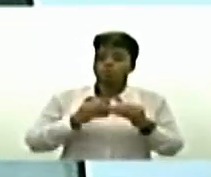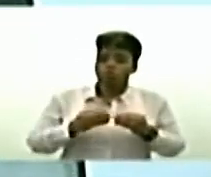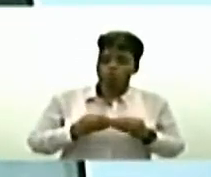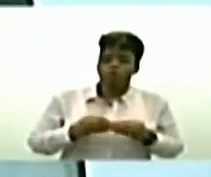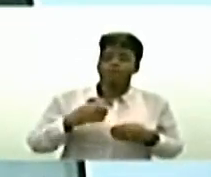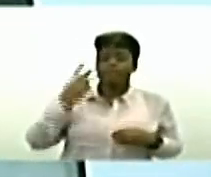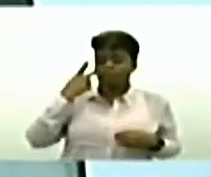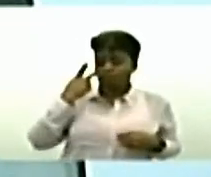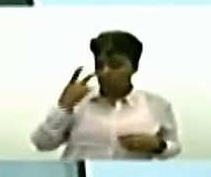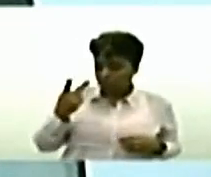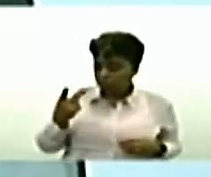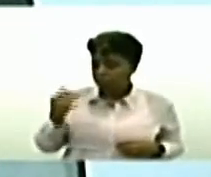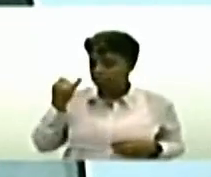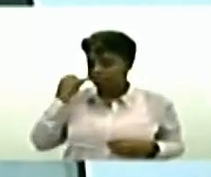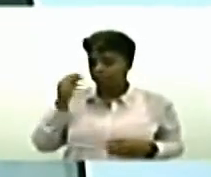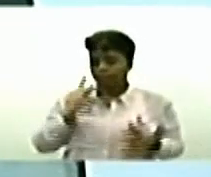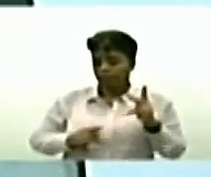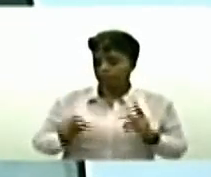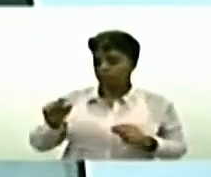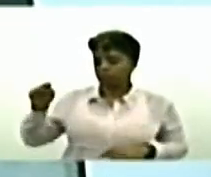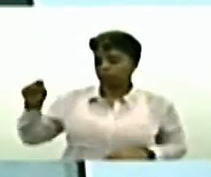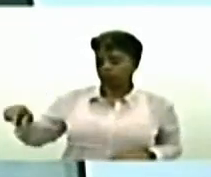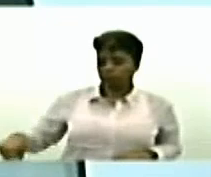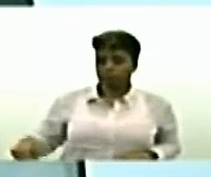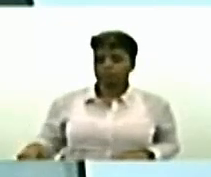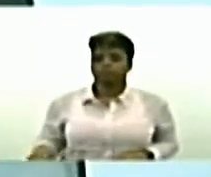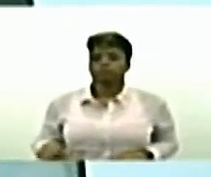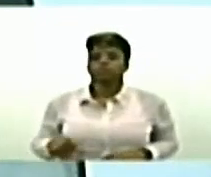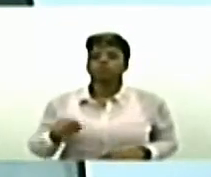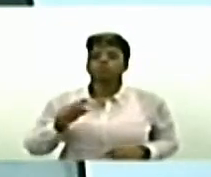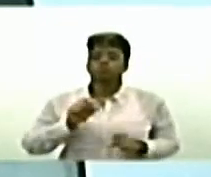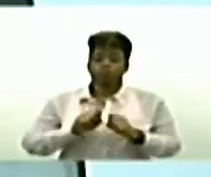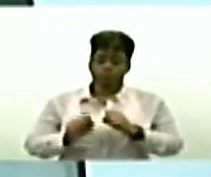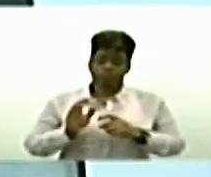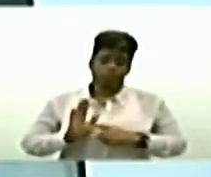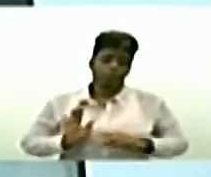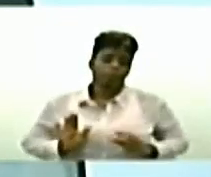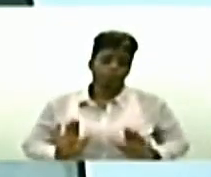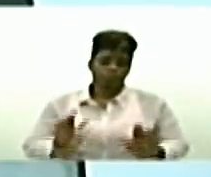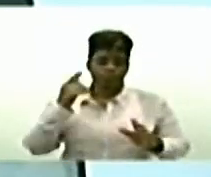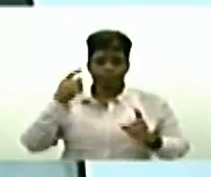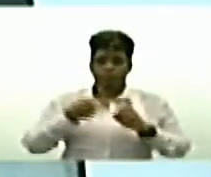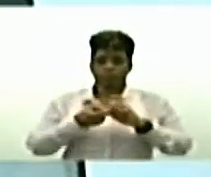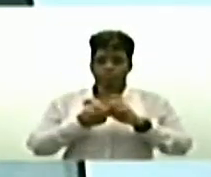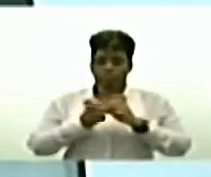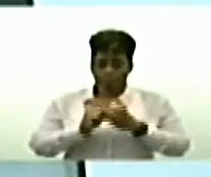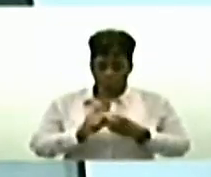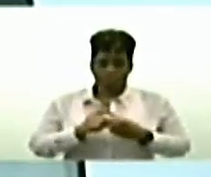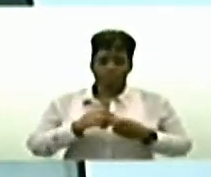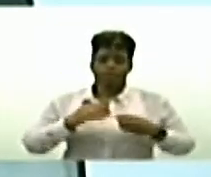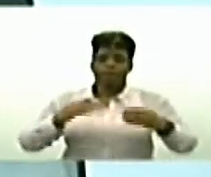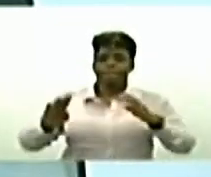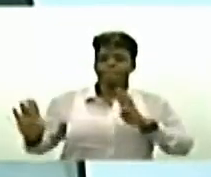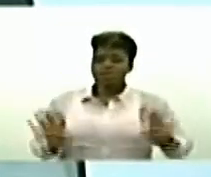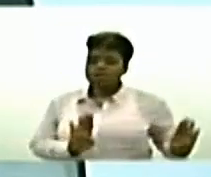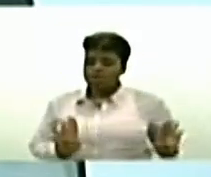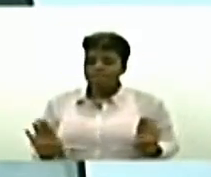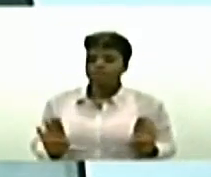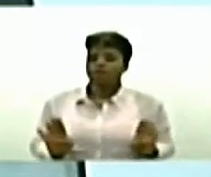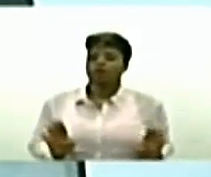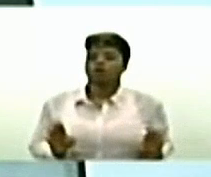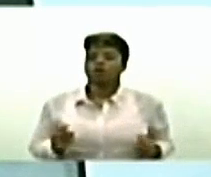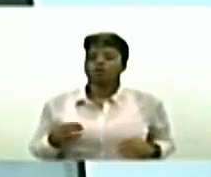sensitive, but also to this push for changed behavior. And through the